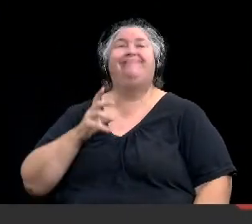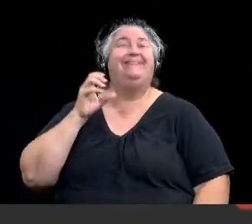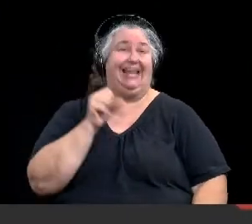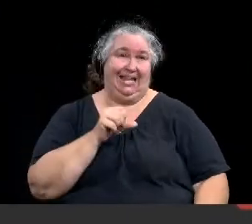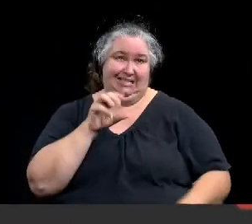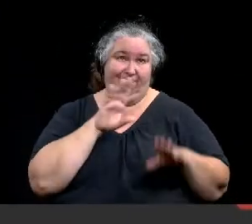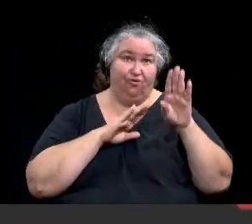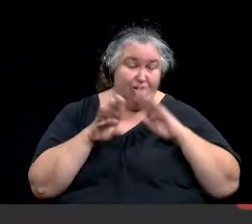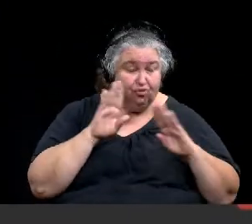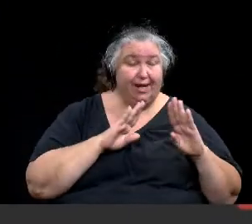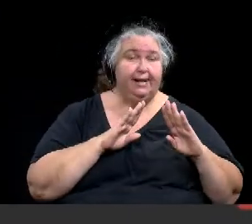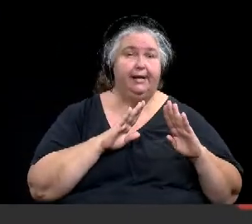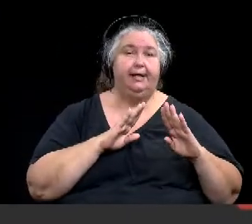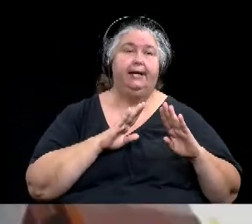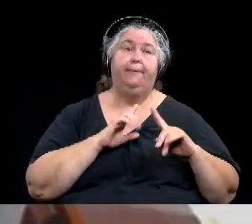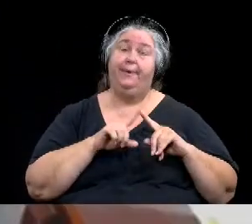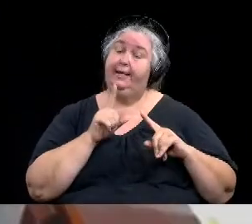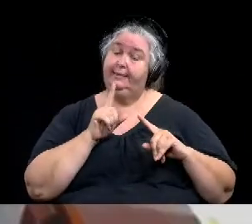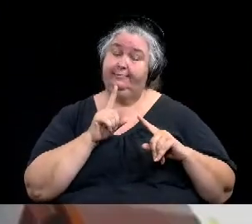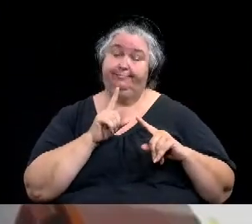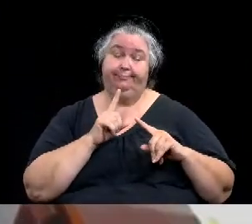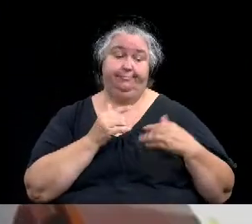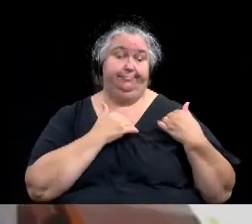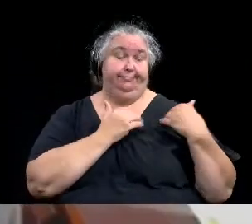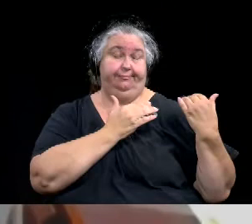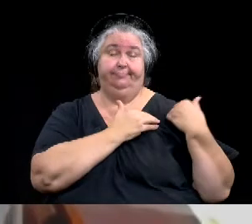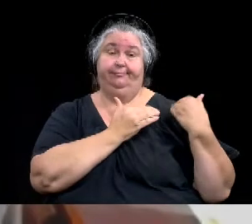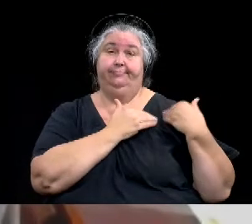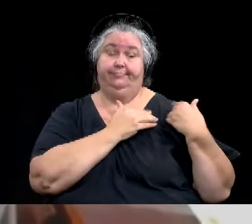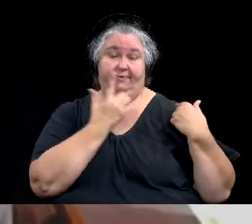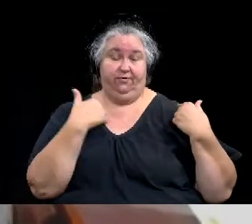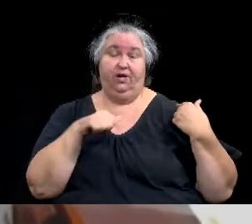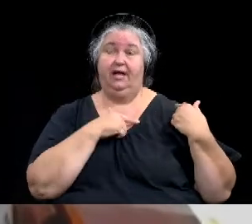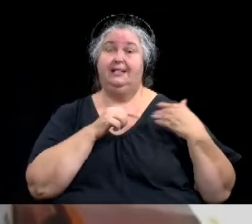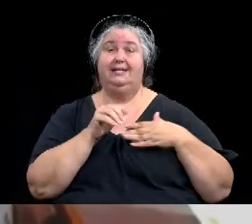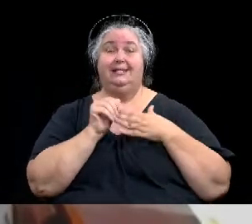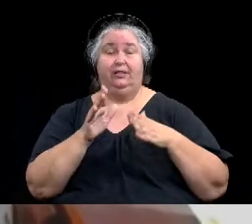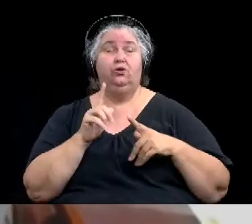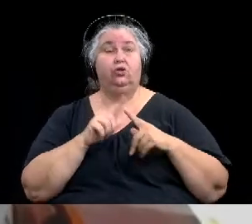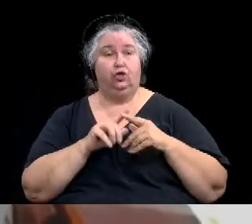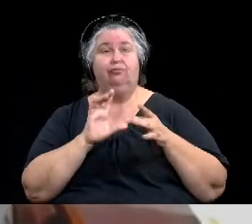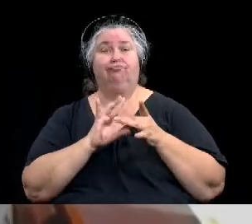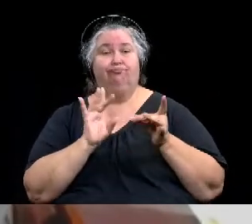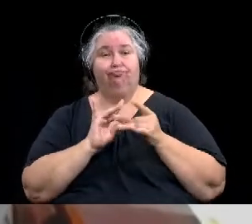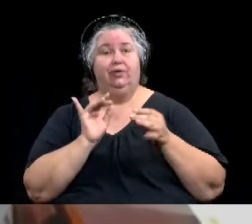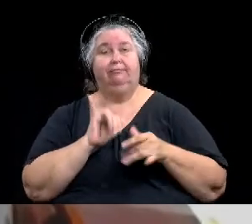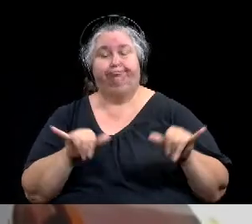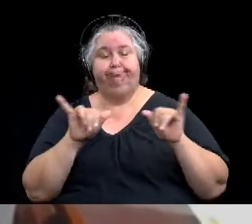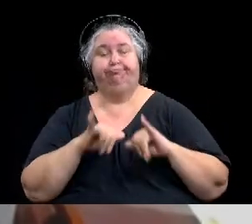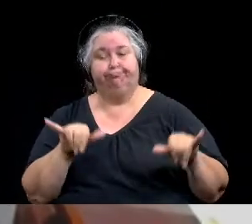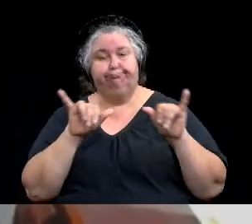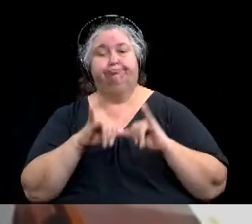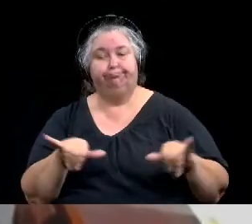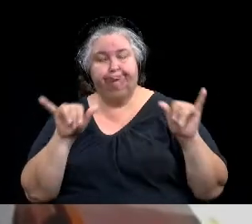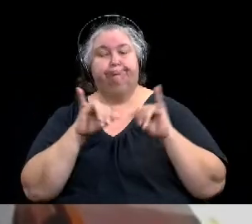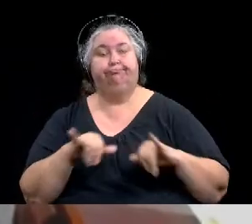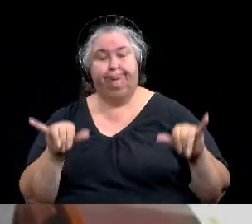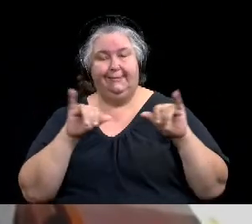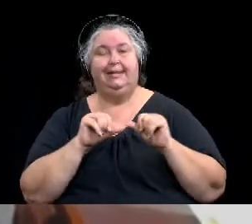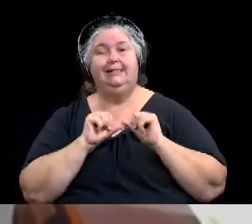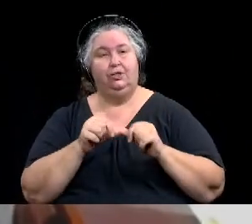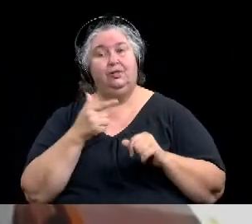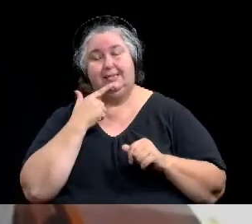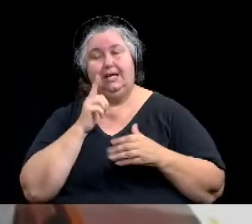it is incumbent upon us as leaders in the community to keep this message in front of folks, and to continue to say what